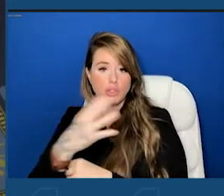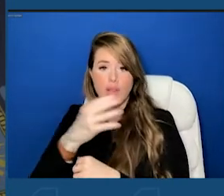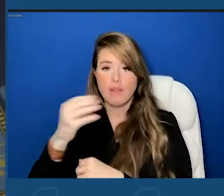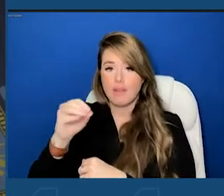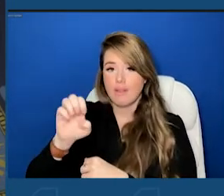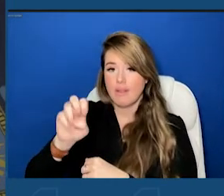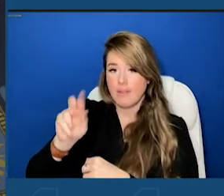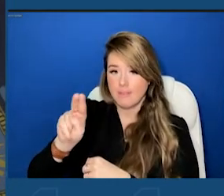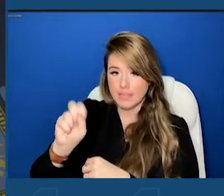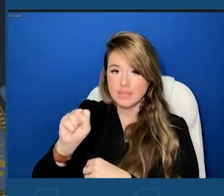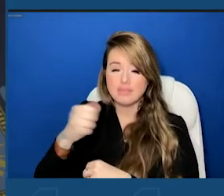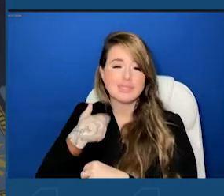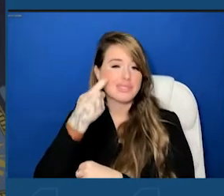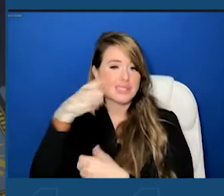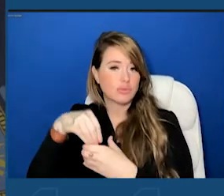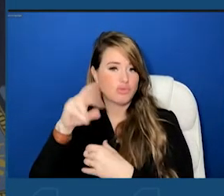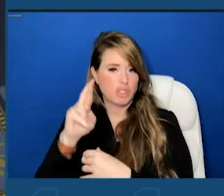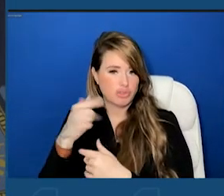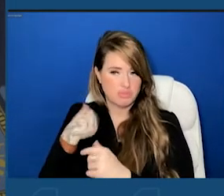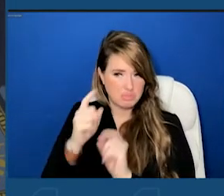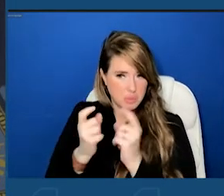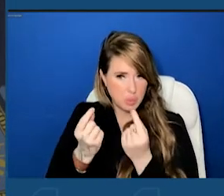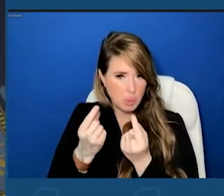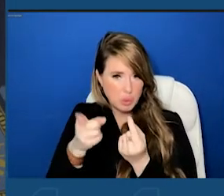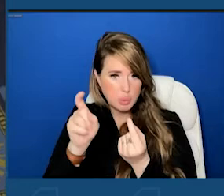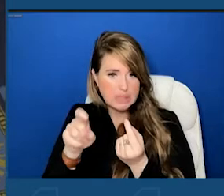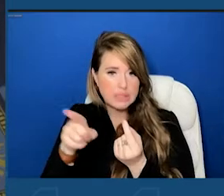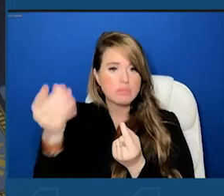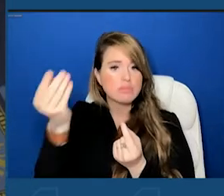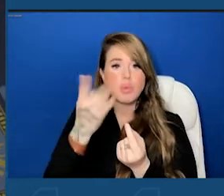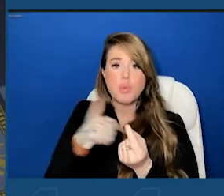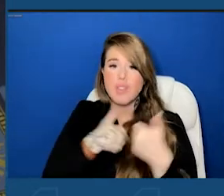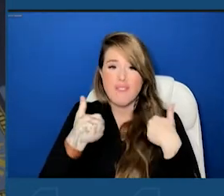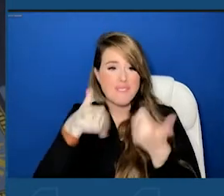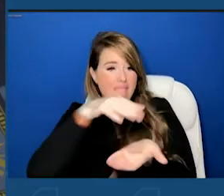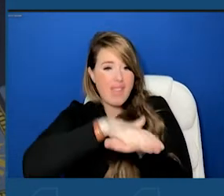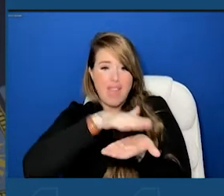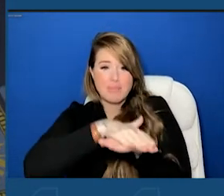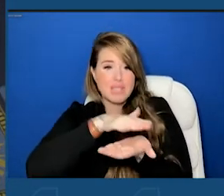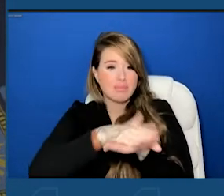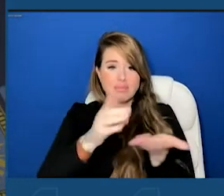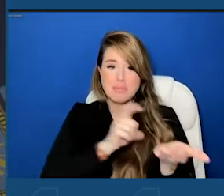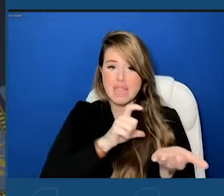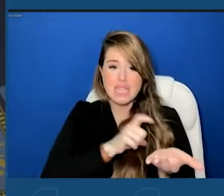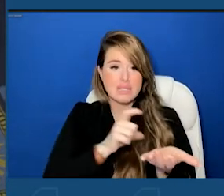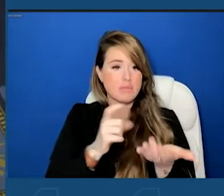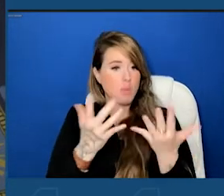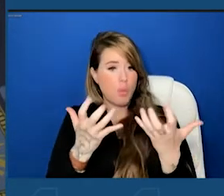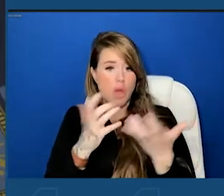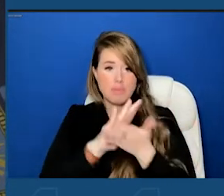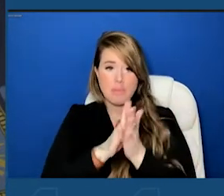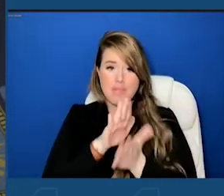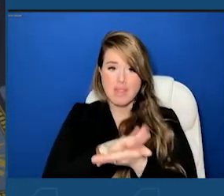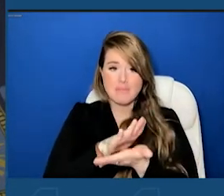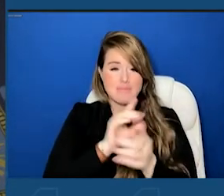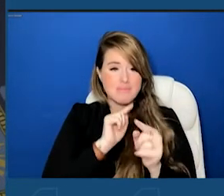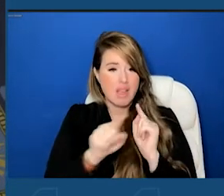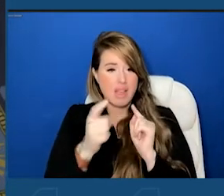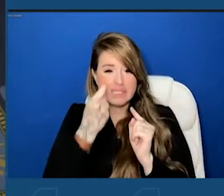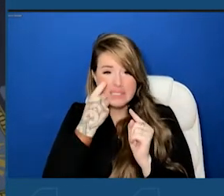Rochester yesterday. He's talking about what else do you need? He says, we have academies. We have people coming through. Our last academy only had 5